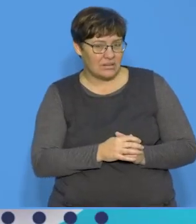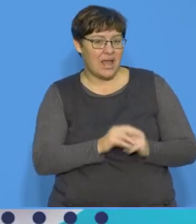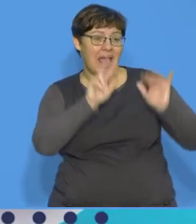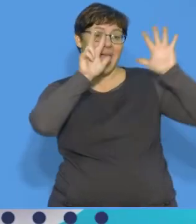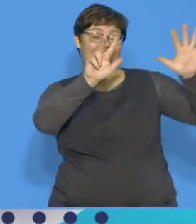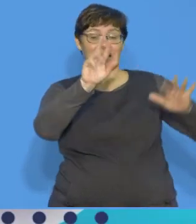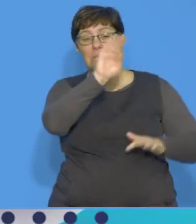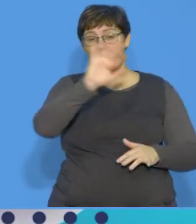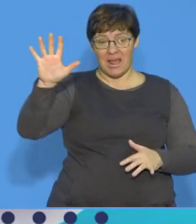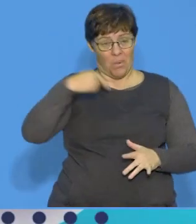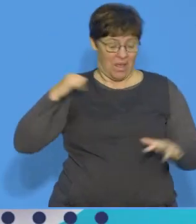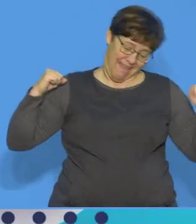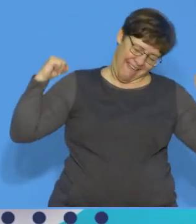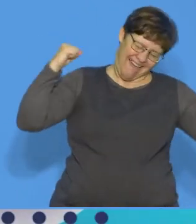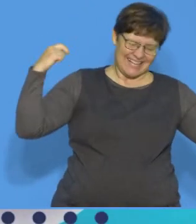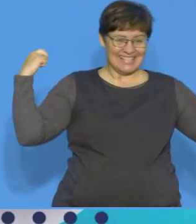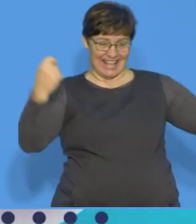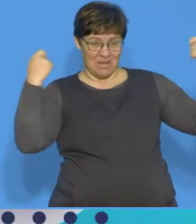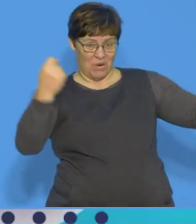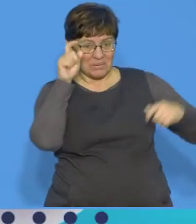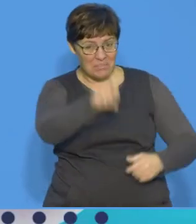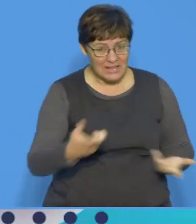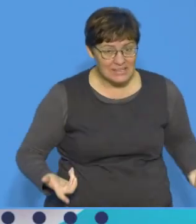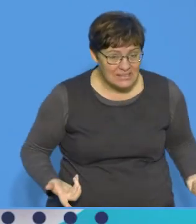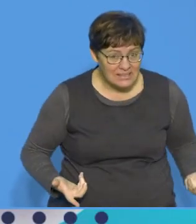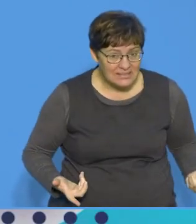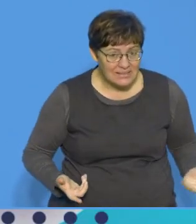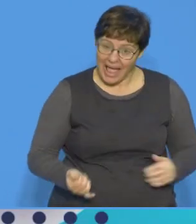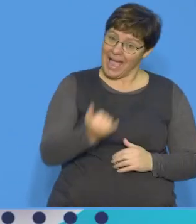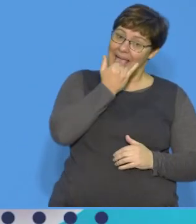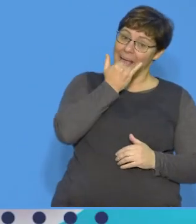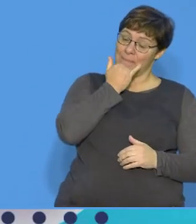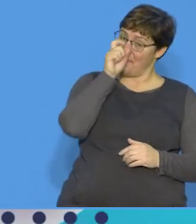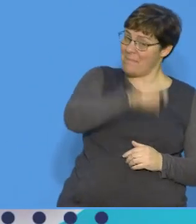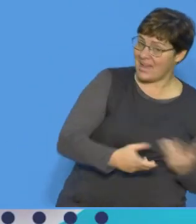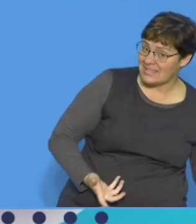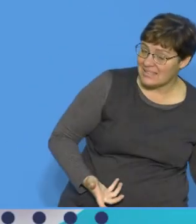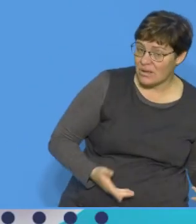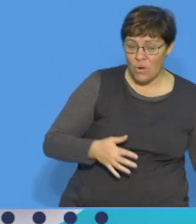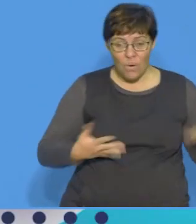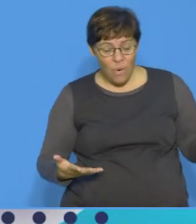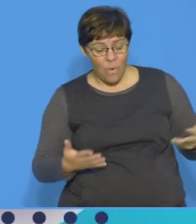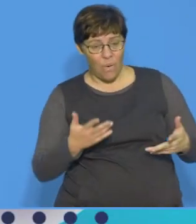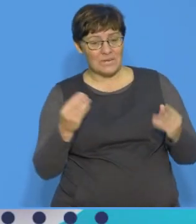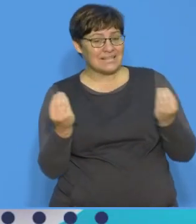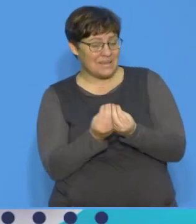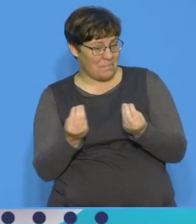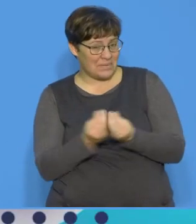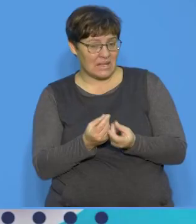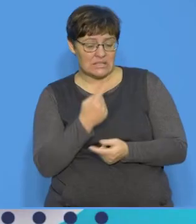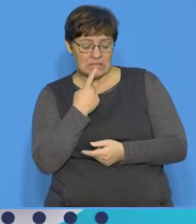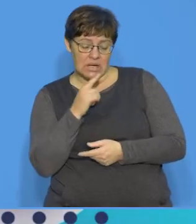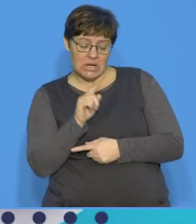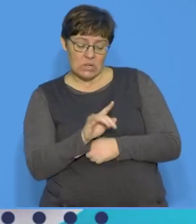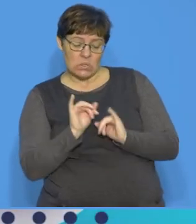of 8 billion? Is it something that we should be celebrating? Or is it something that we should